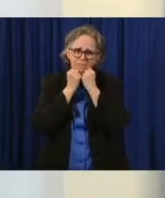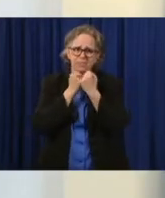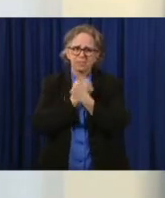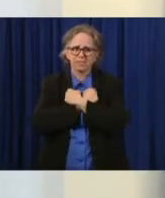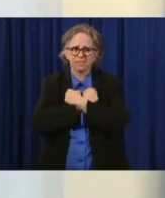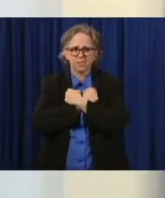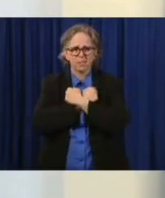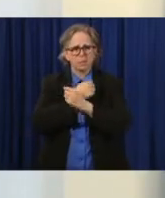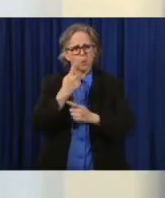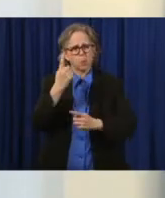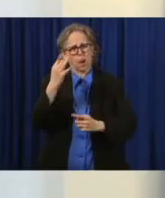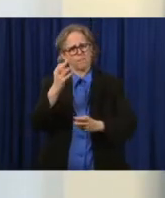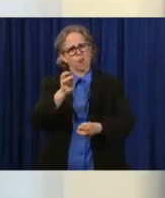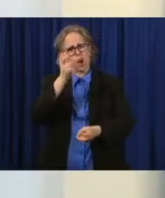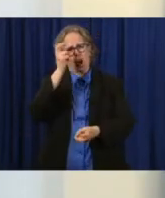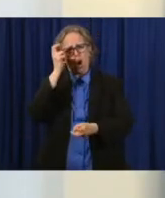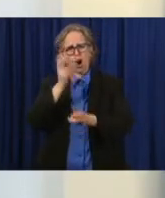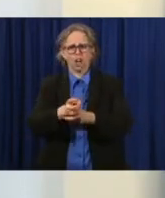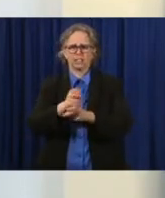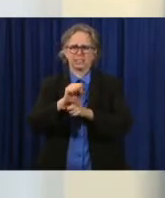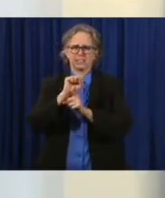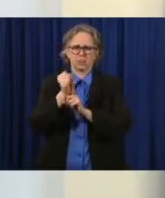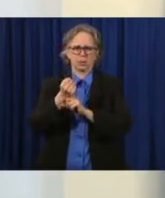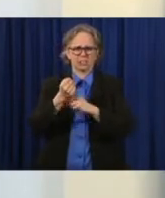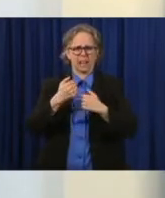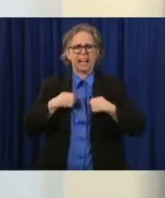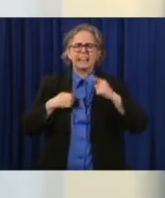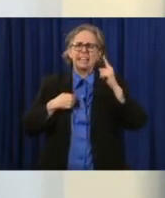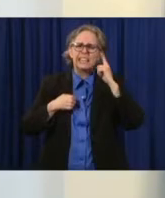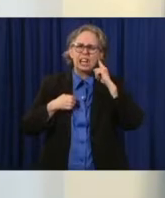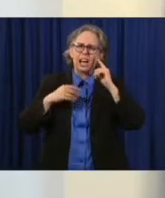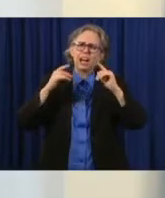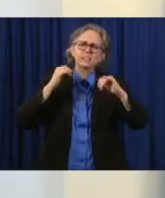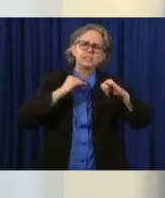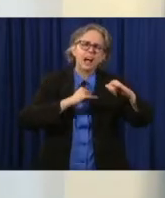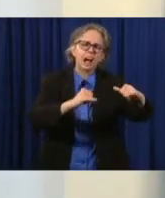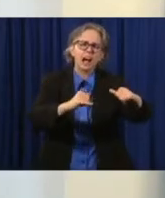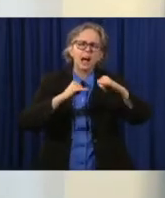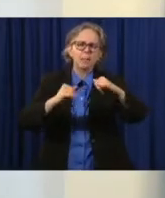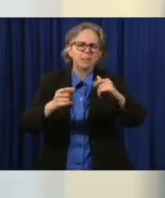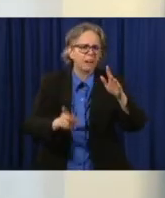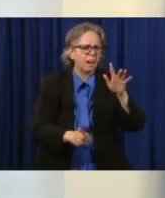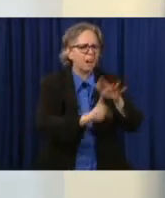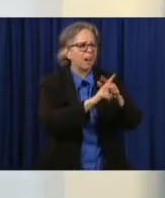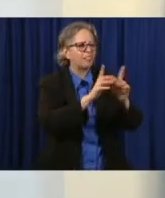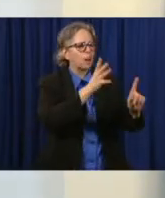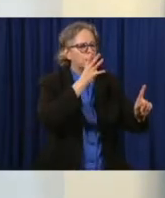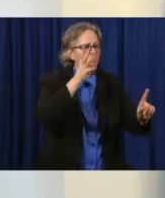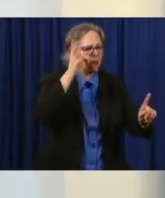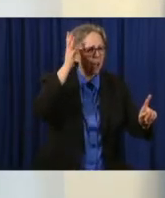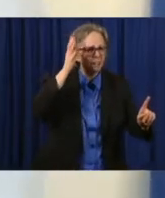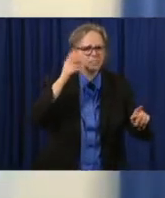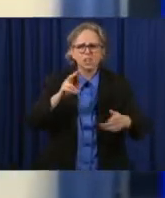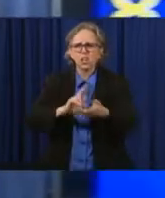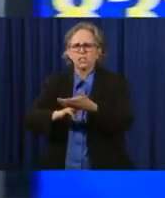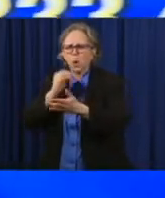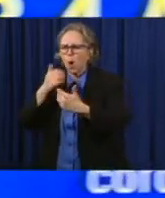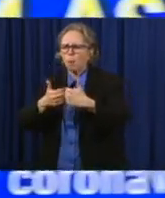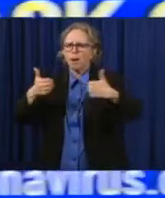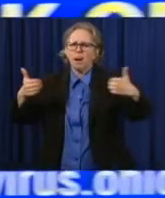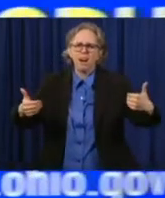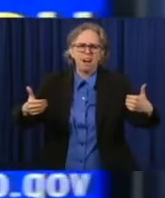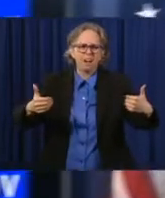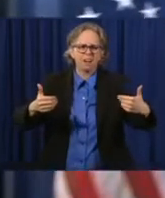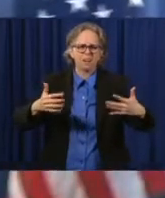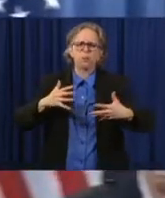friend with every parent in a nursing home. And this will be something we continue to look at as we move forward.